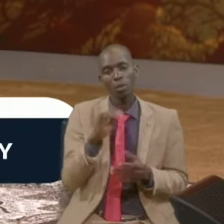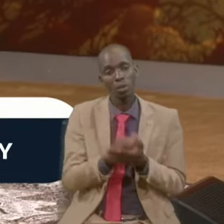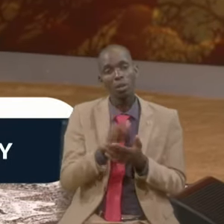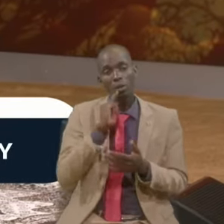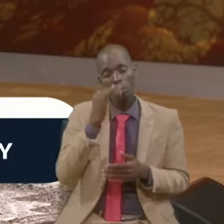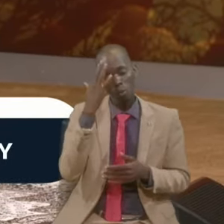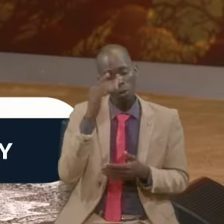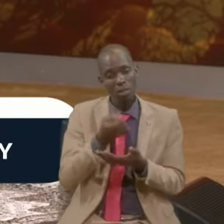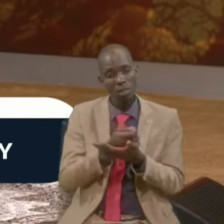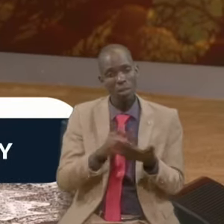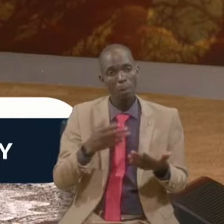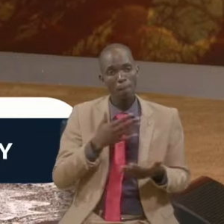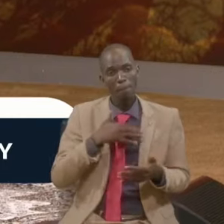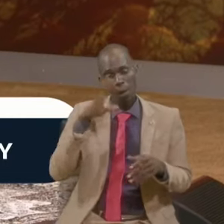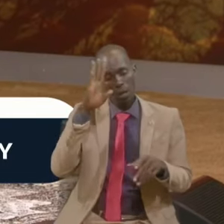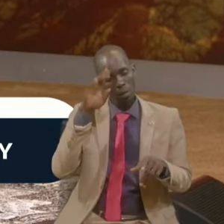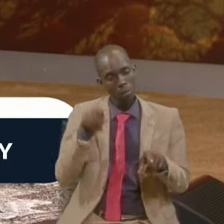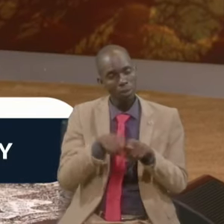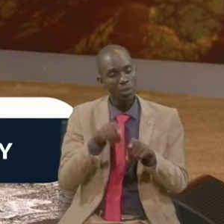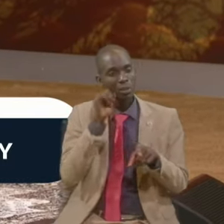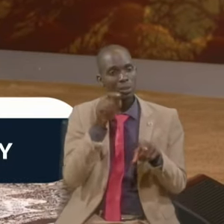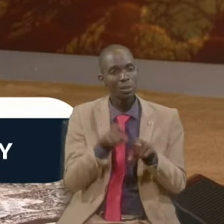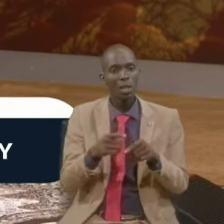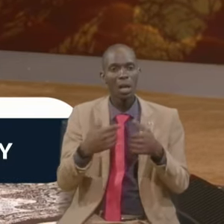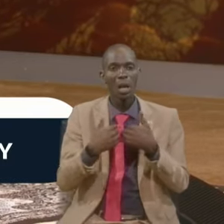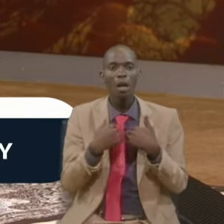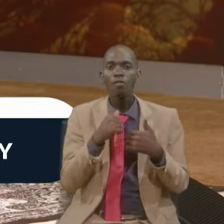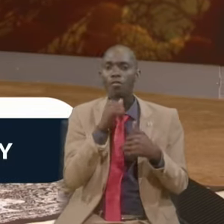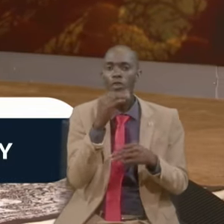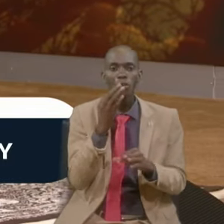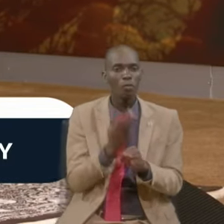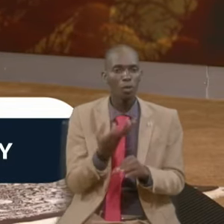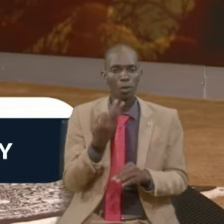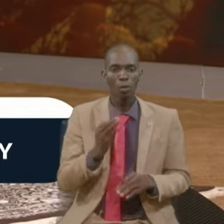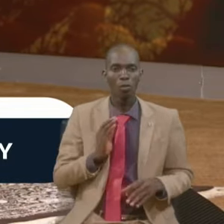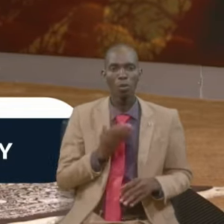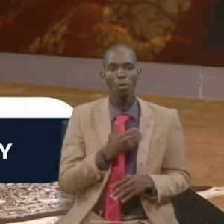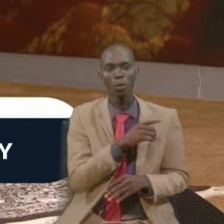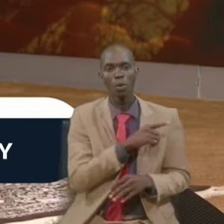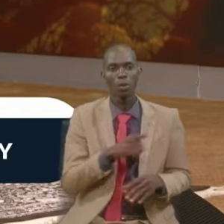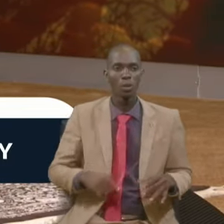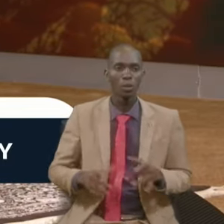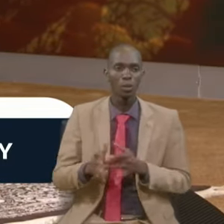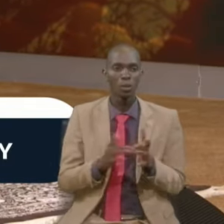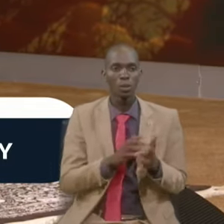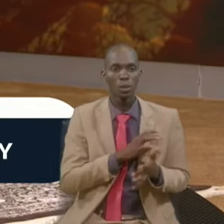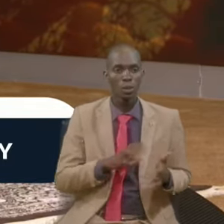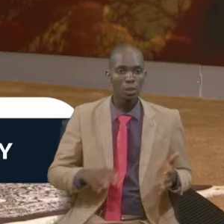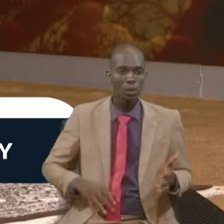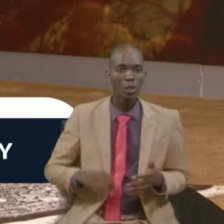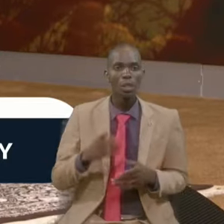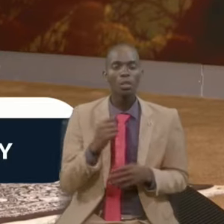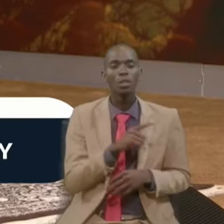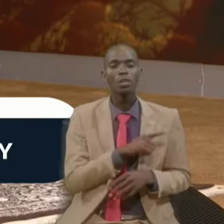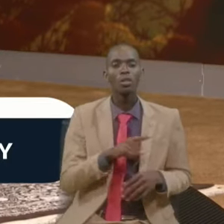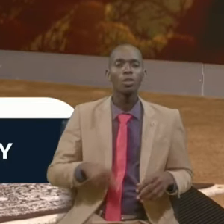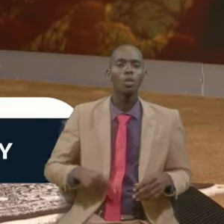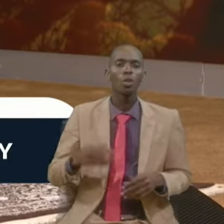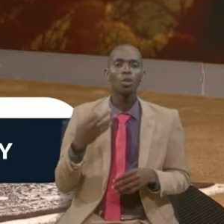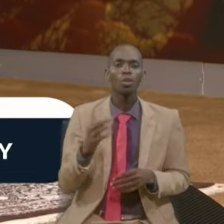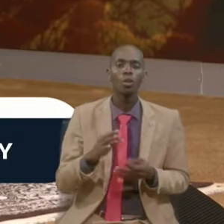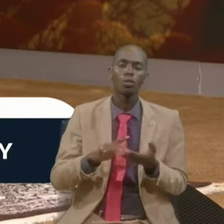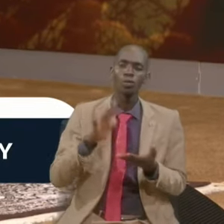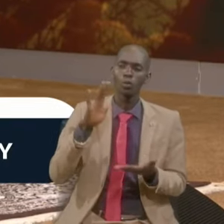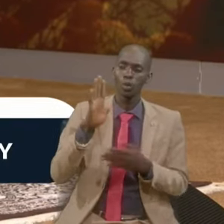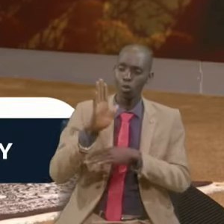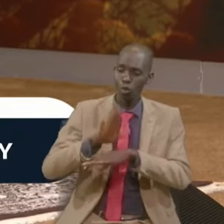the faith of our Lord Jesus Christ, the Lord of glory. He calls Jesus Christ the